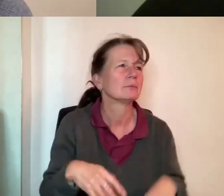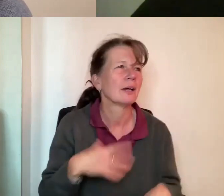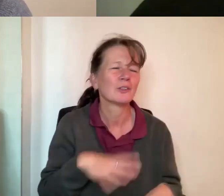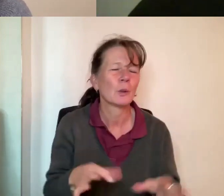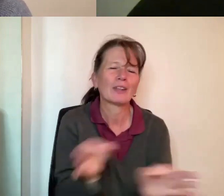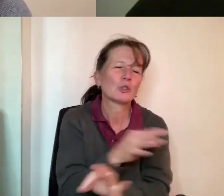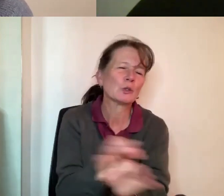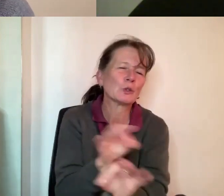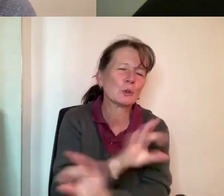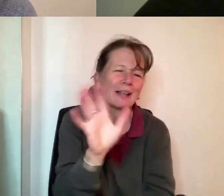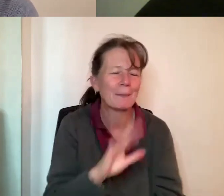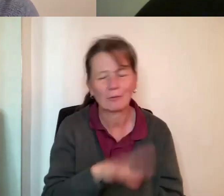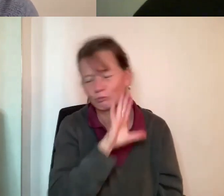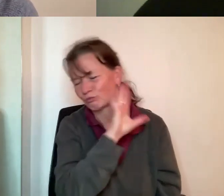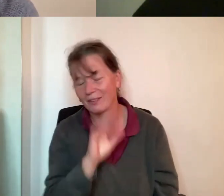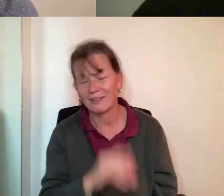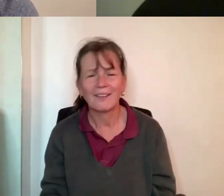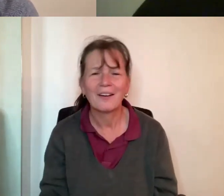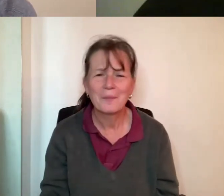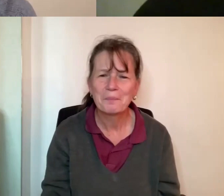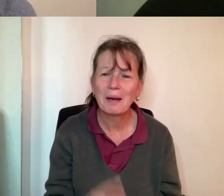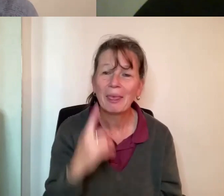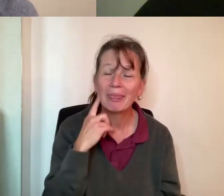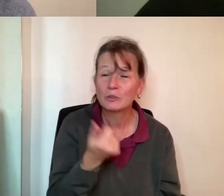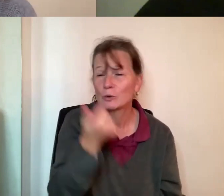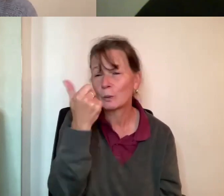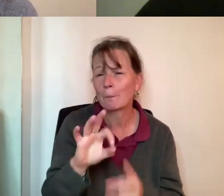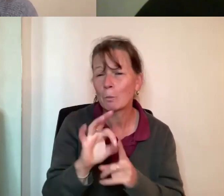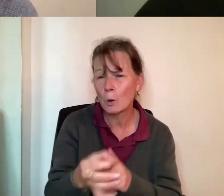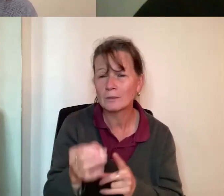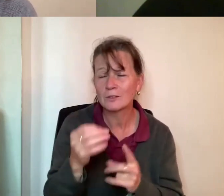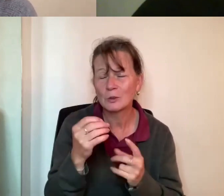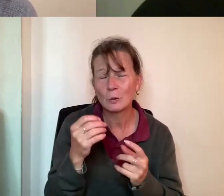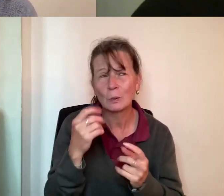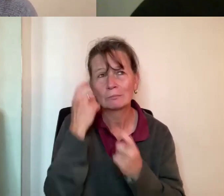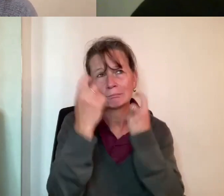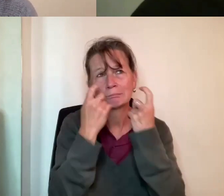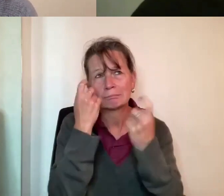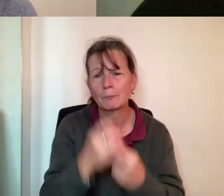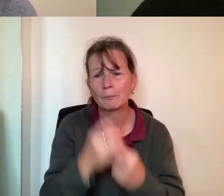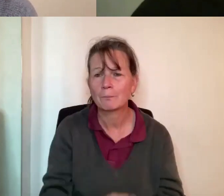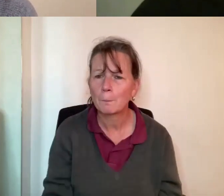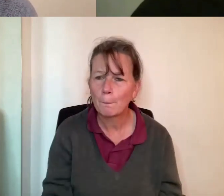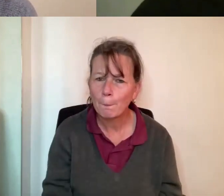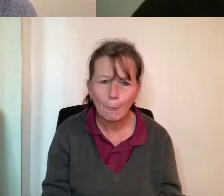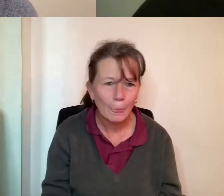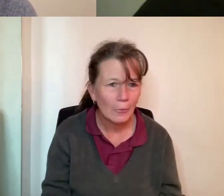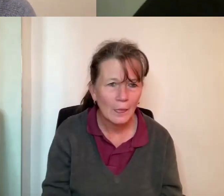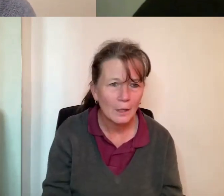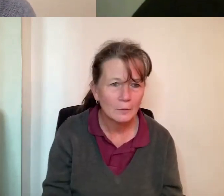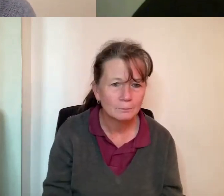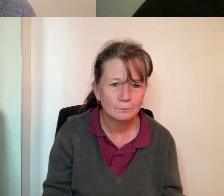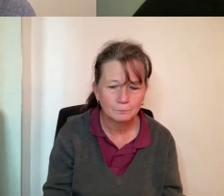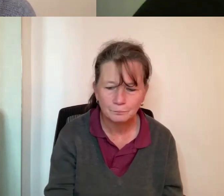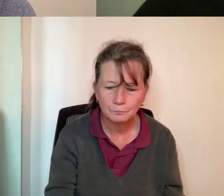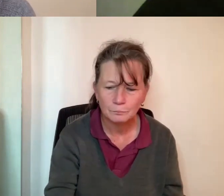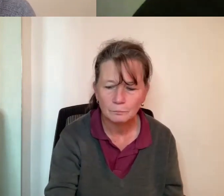making that point. I think it's a really good point. When you said that, Freddie, I just